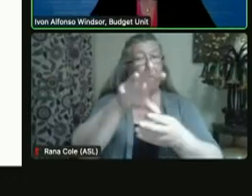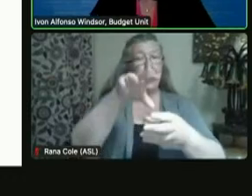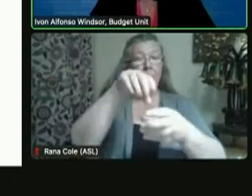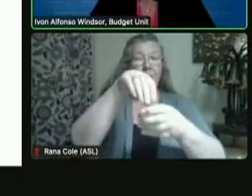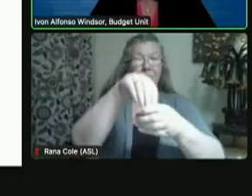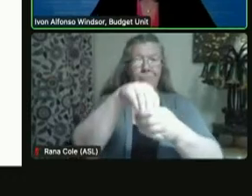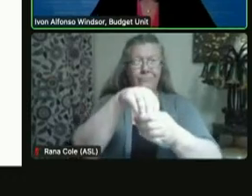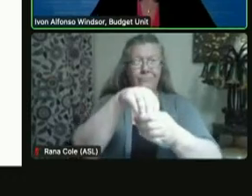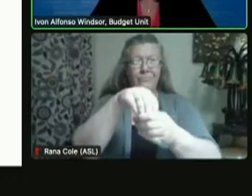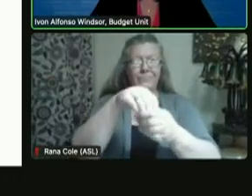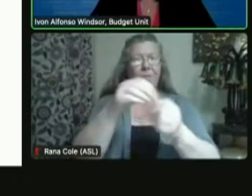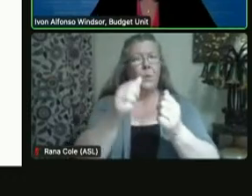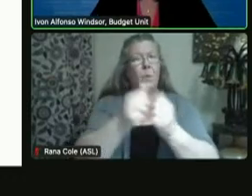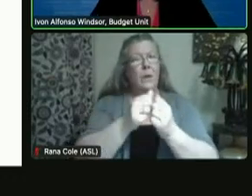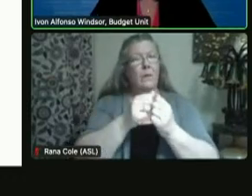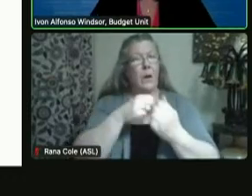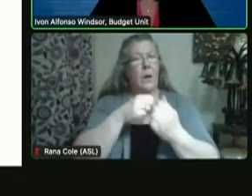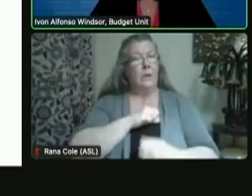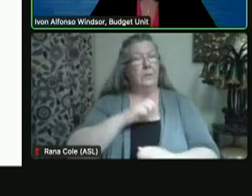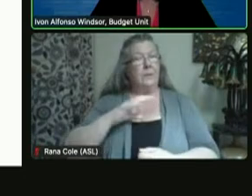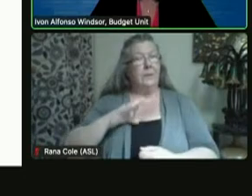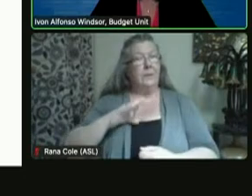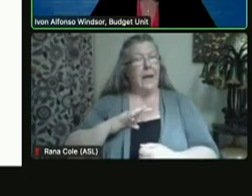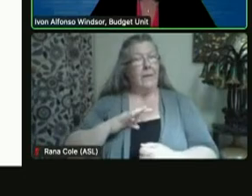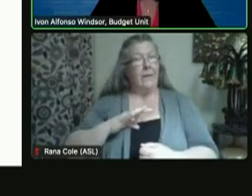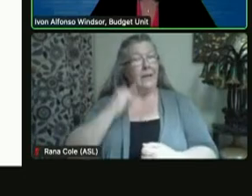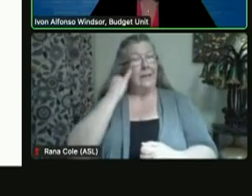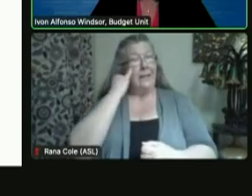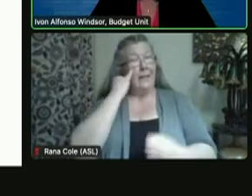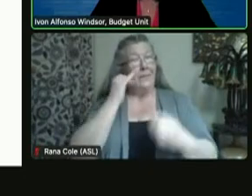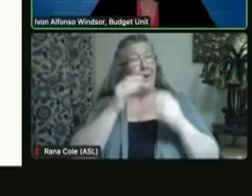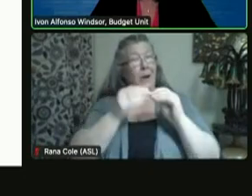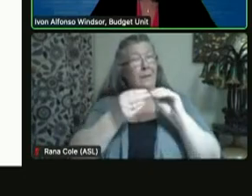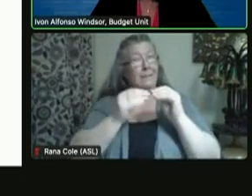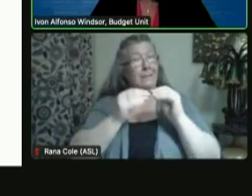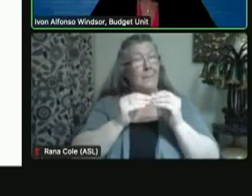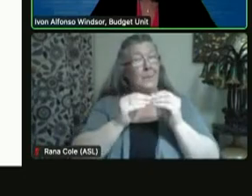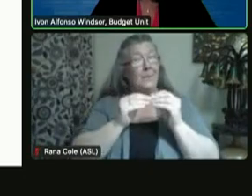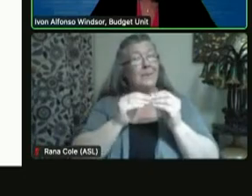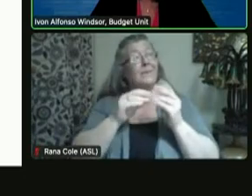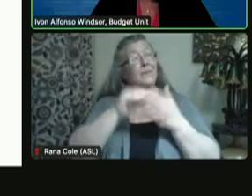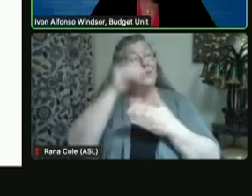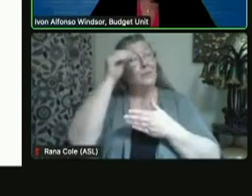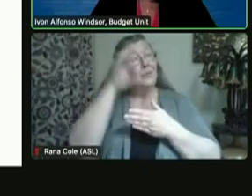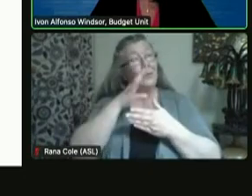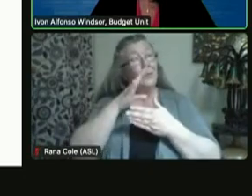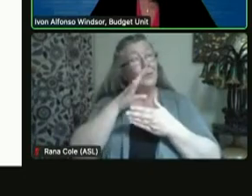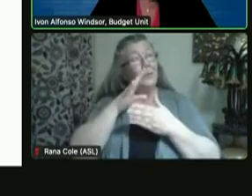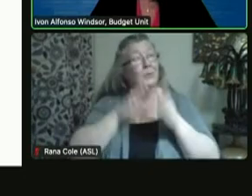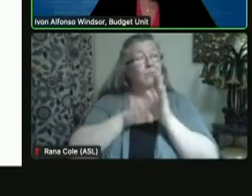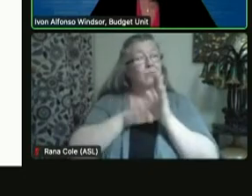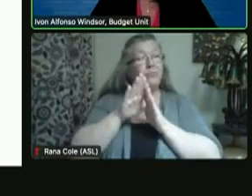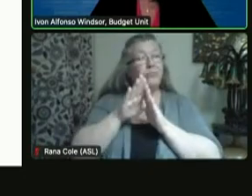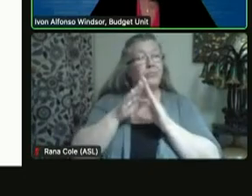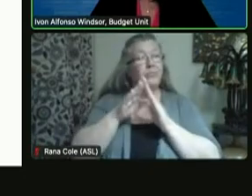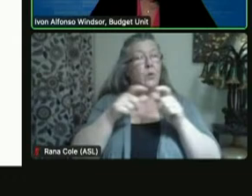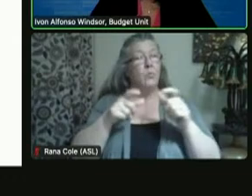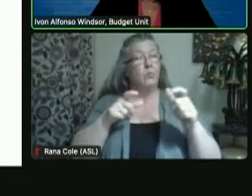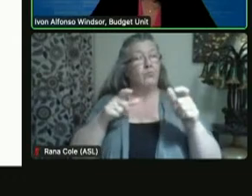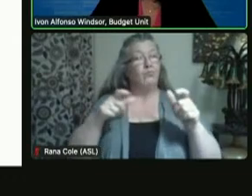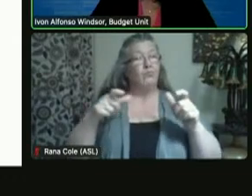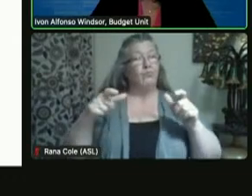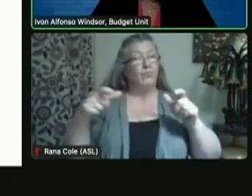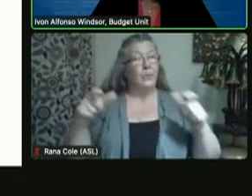of our students grow, to put us on the trajectory of recovery, rebuilding trust in our community. After salaries